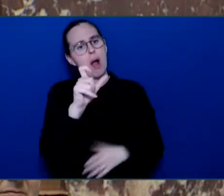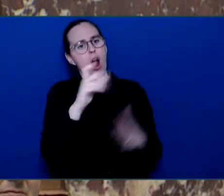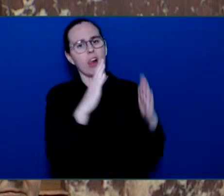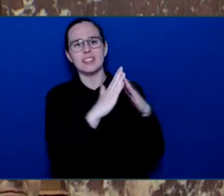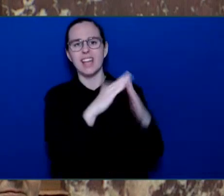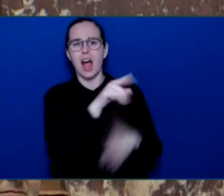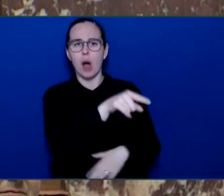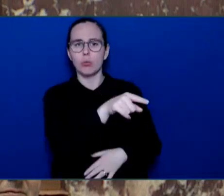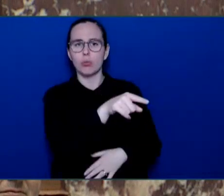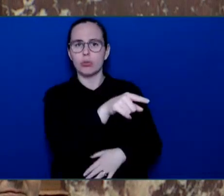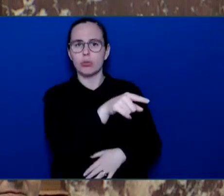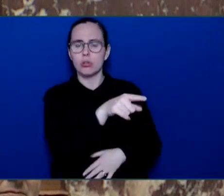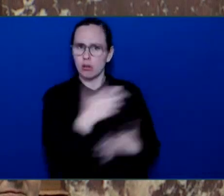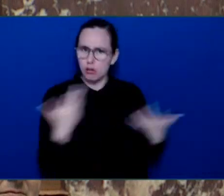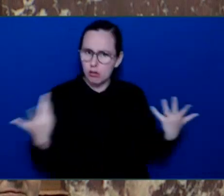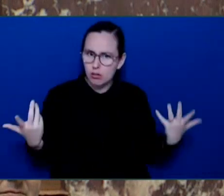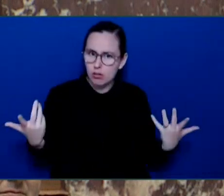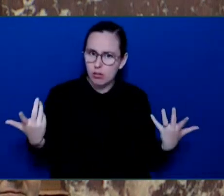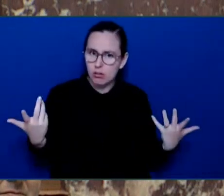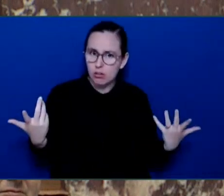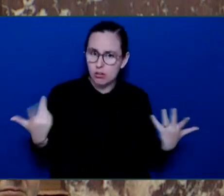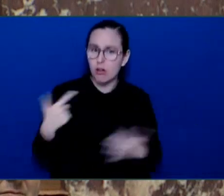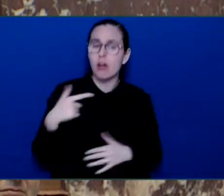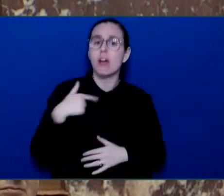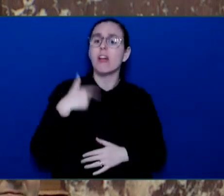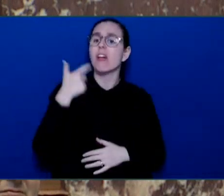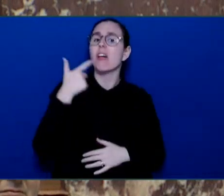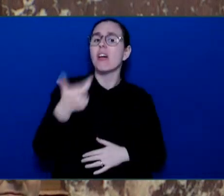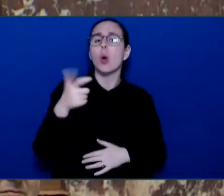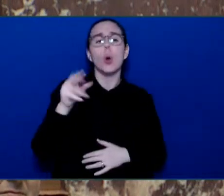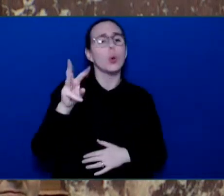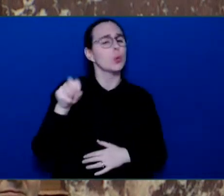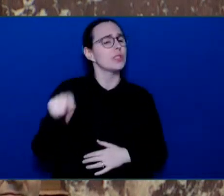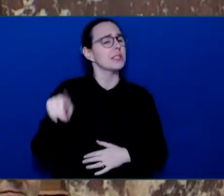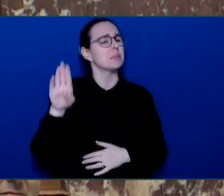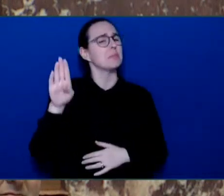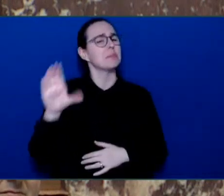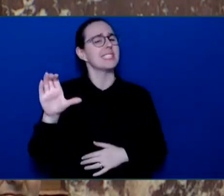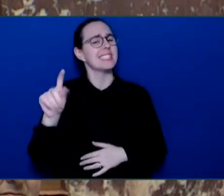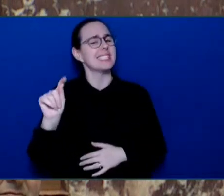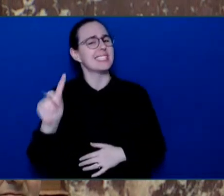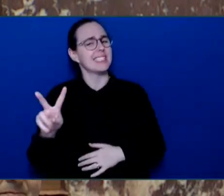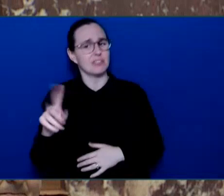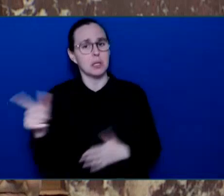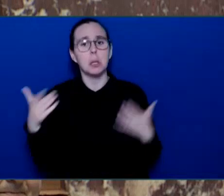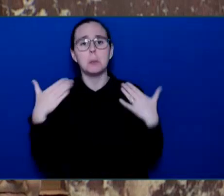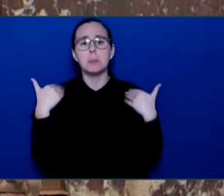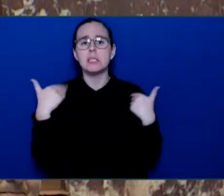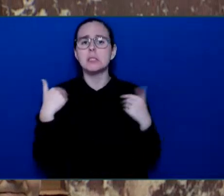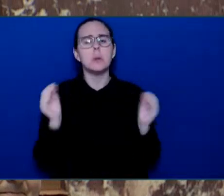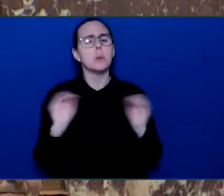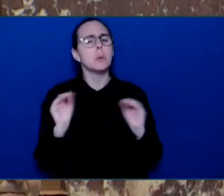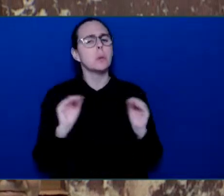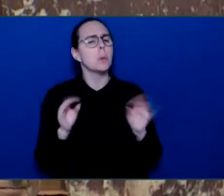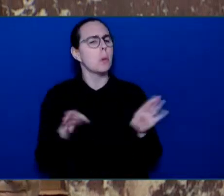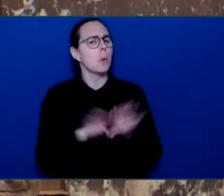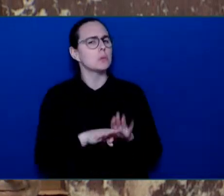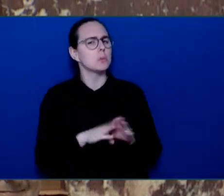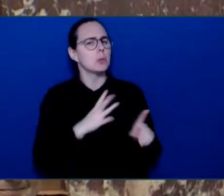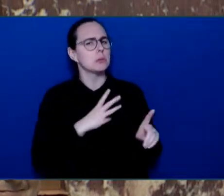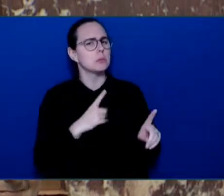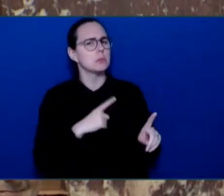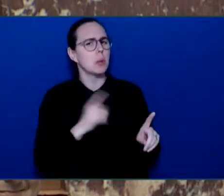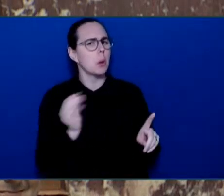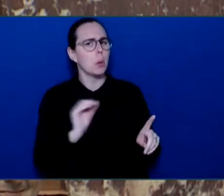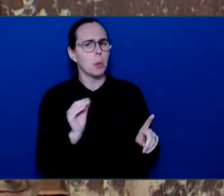News, and the minister was saying that there was no closure Monday night at the Williams Lake ER. Think the boy should check his facts," end